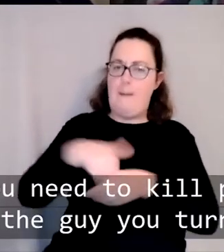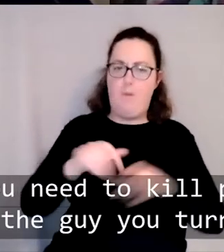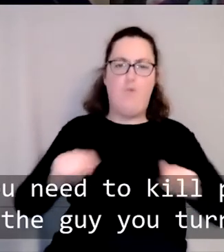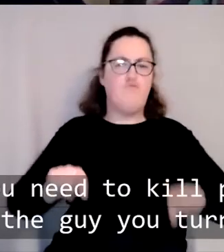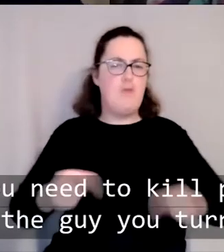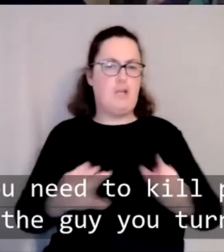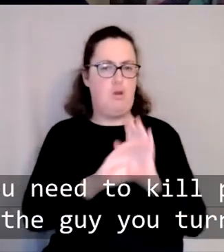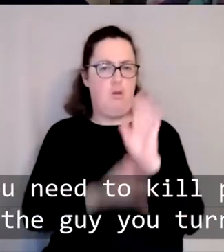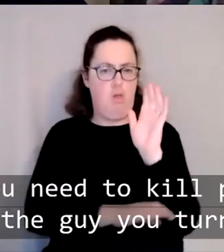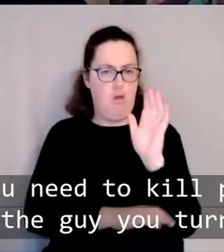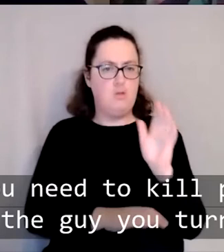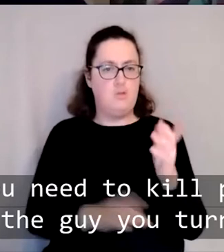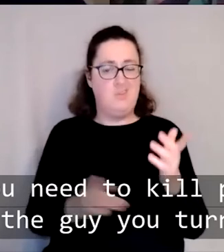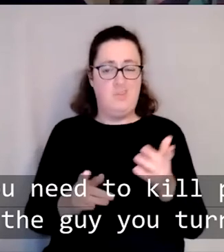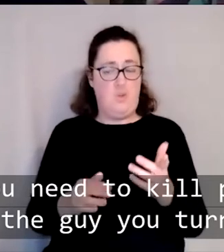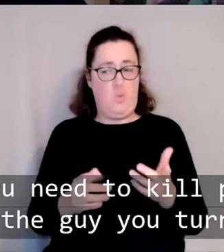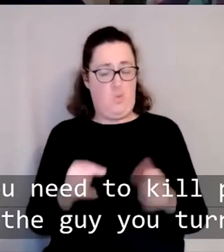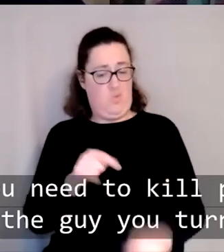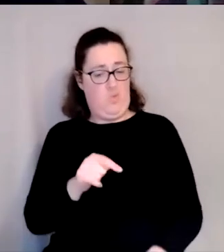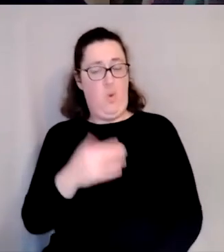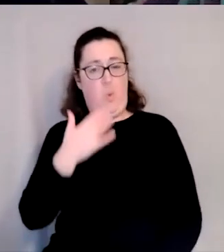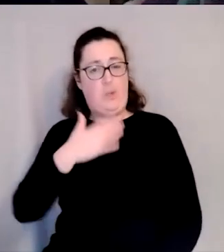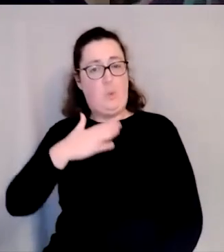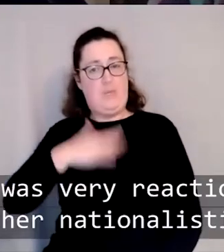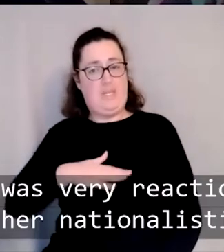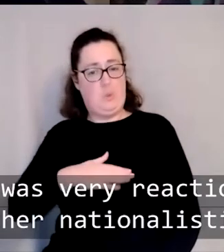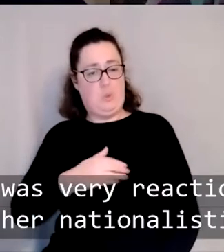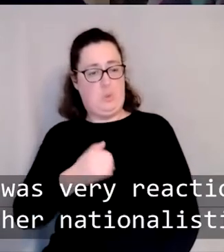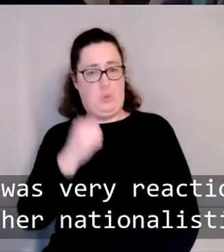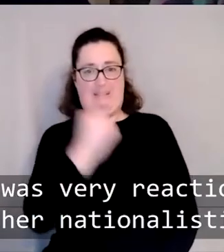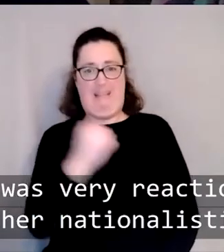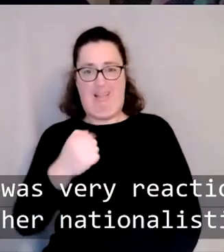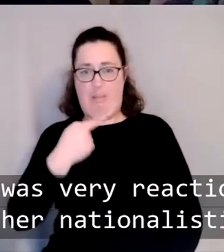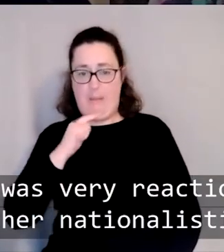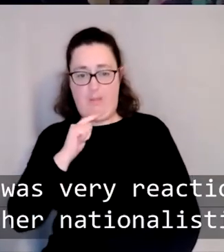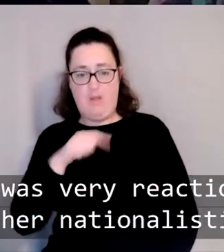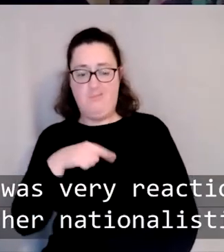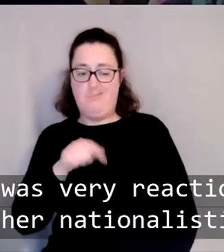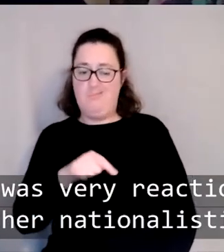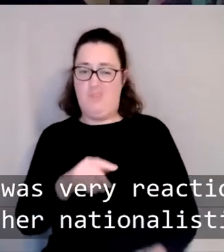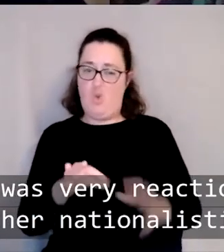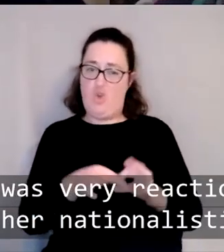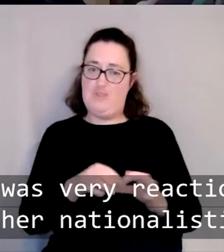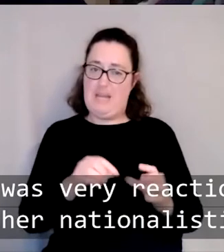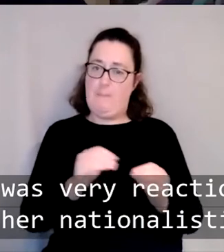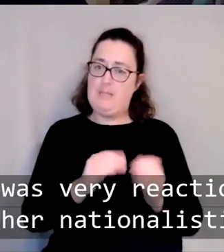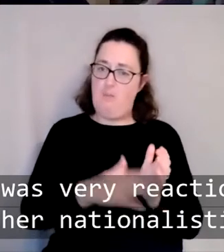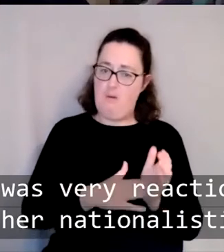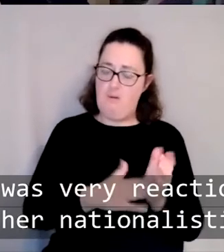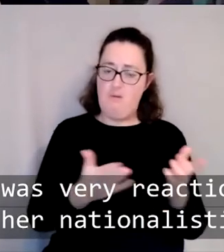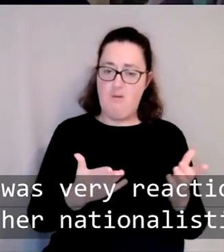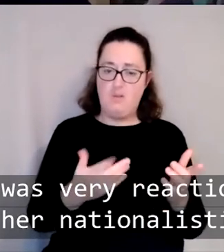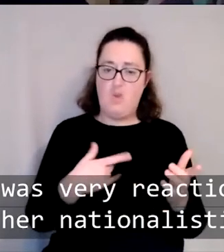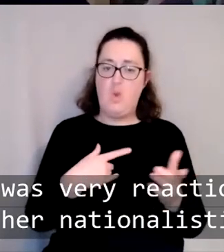When you need to kill people is the guy you turn to. So he wasn't very, he was very reactionary,